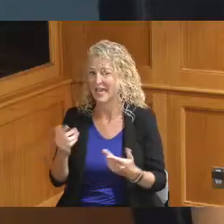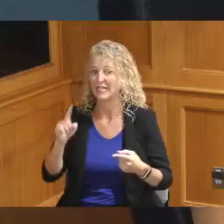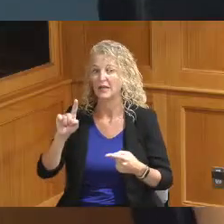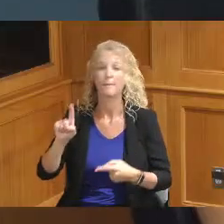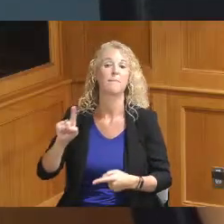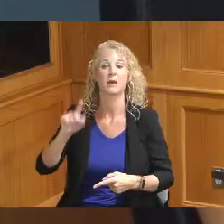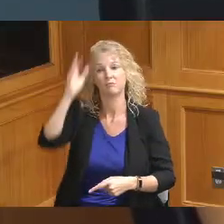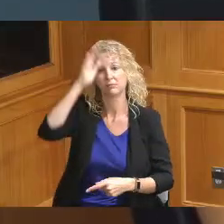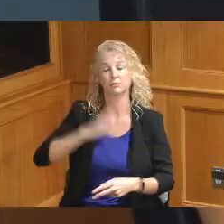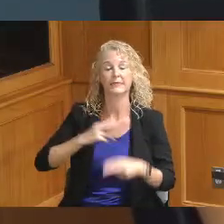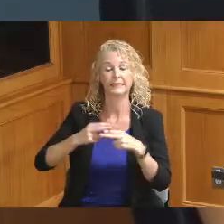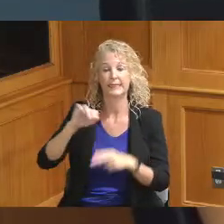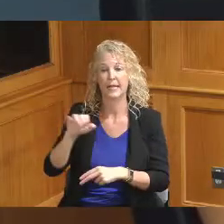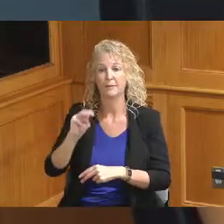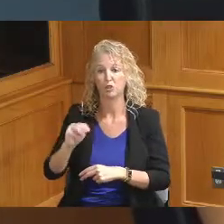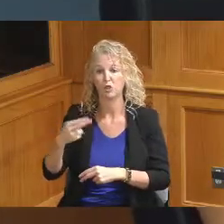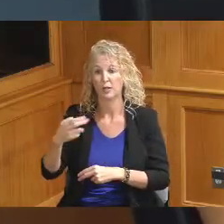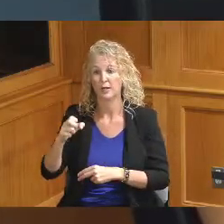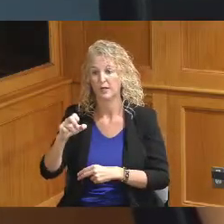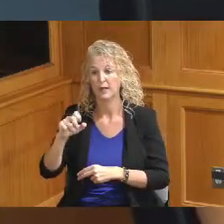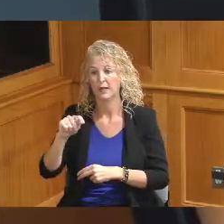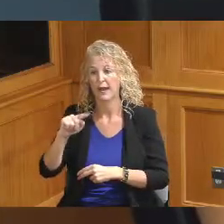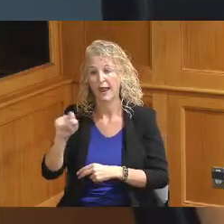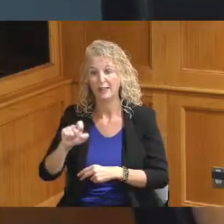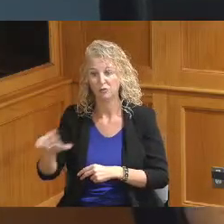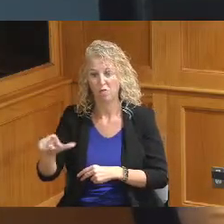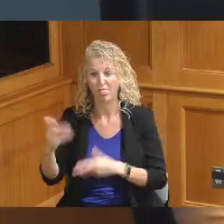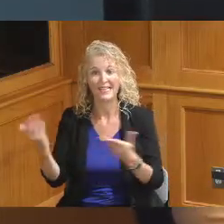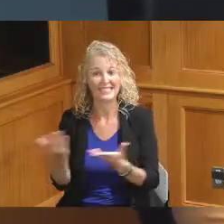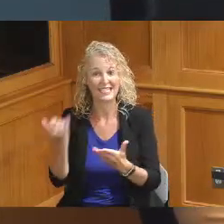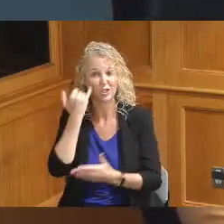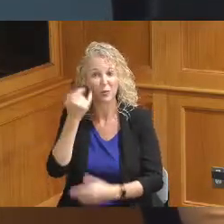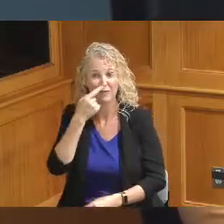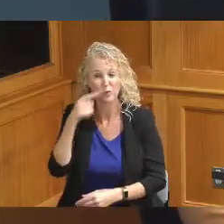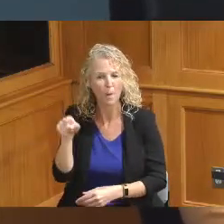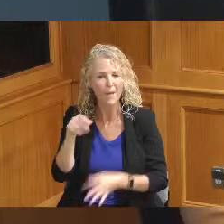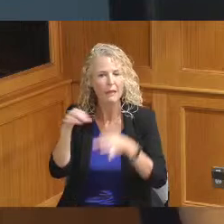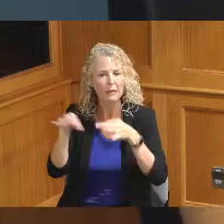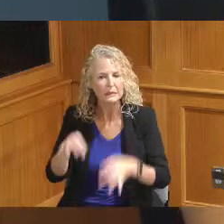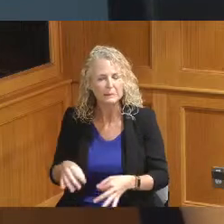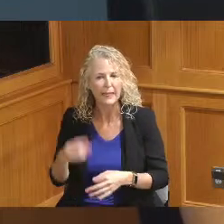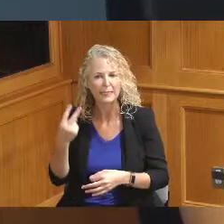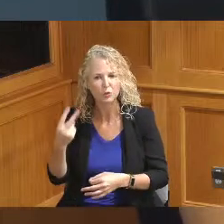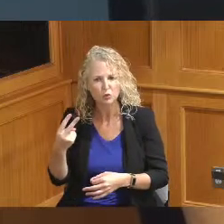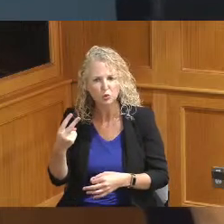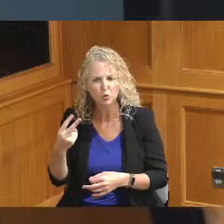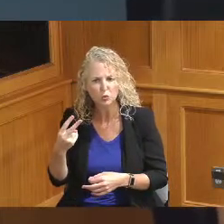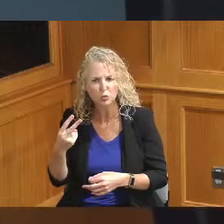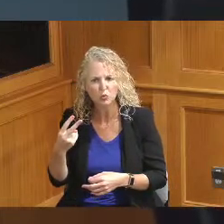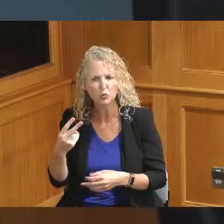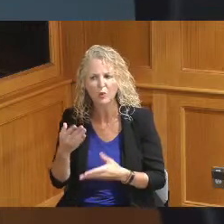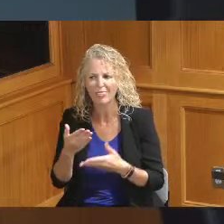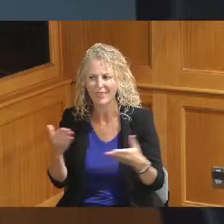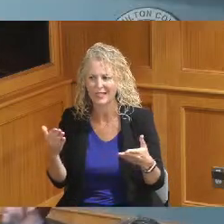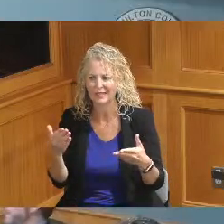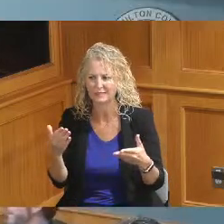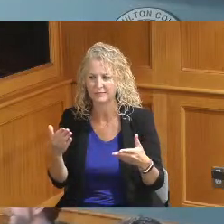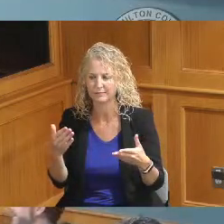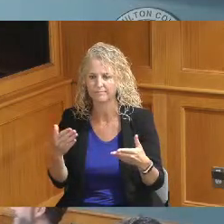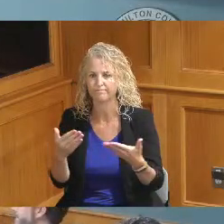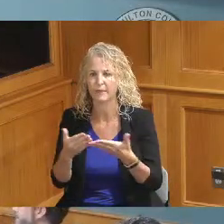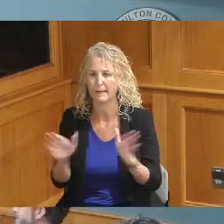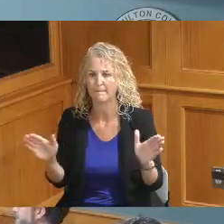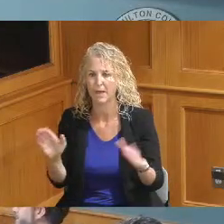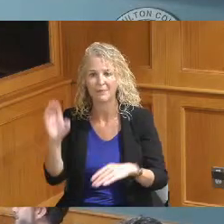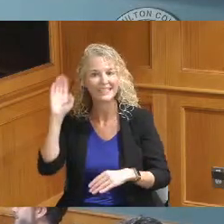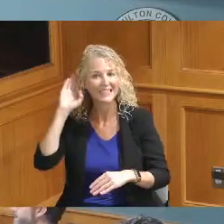Hetzel is, and Fred Schlimm is here. So if you could walk us through these two items, they are under public